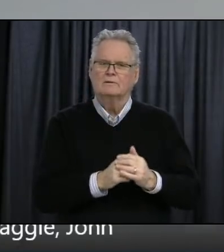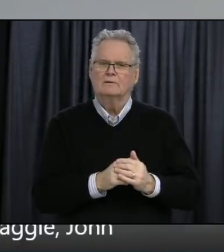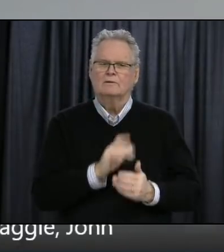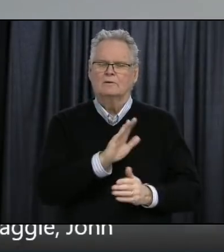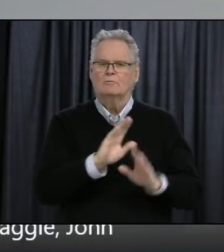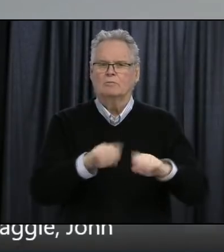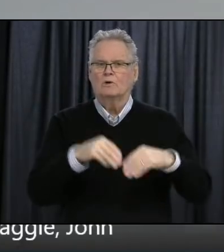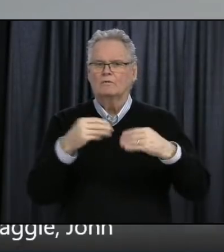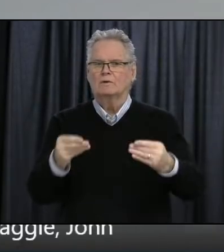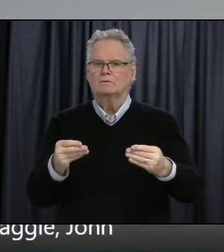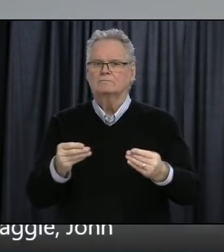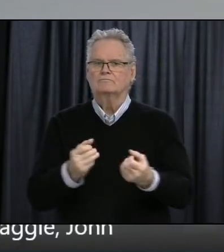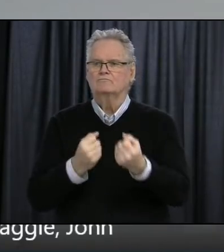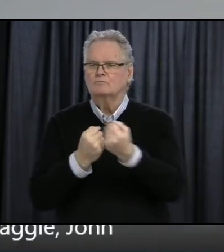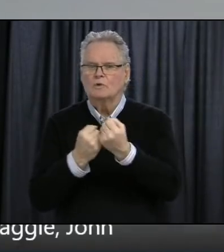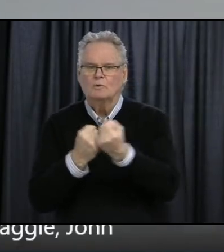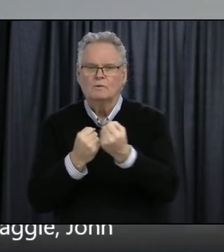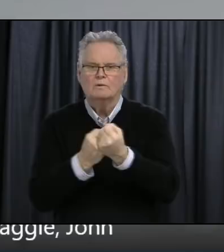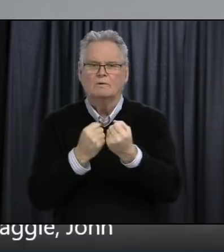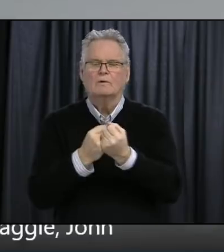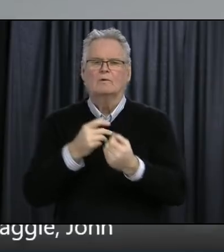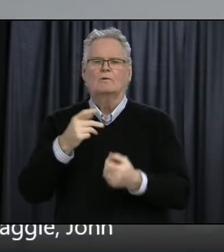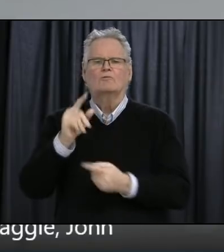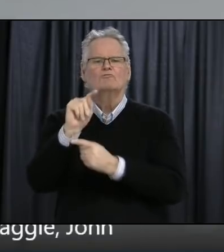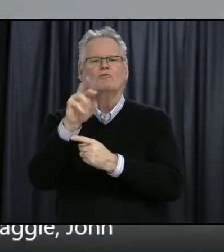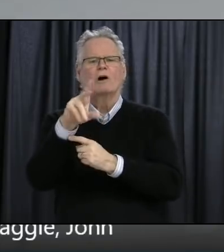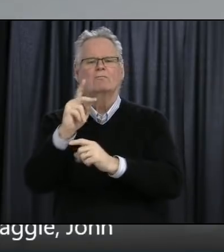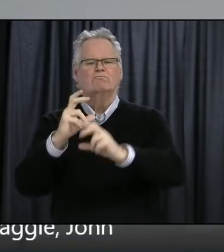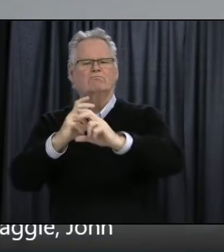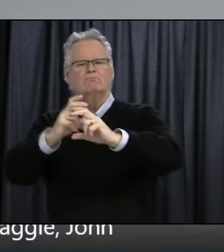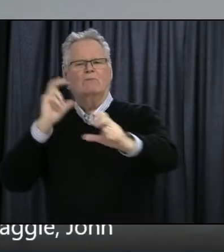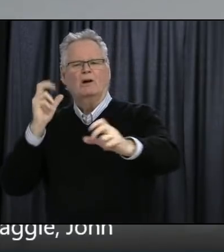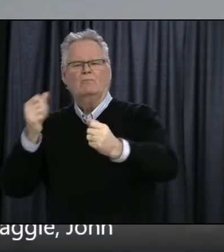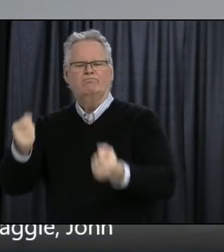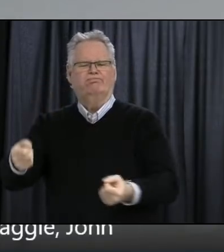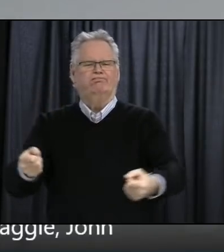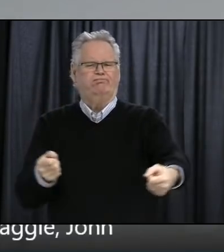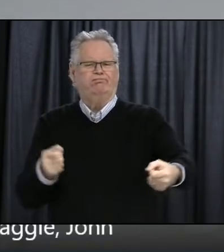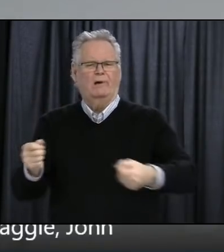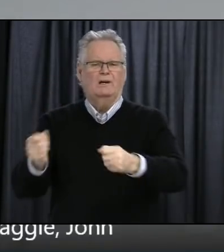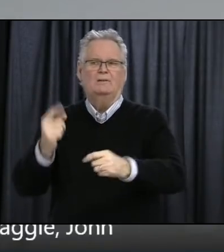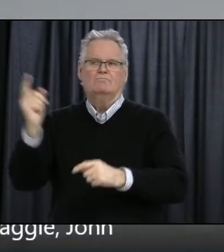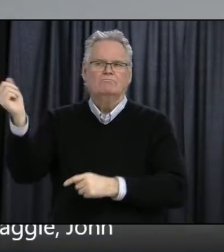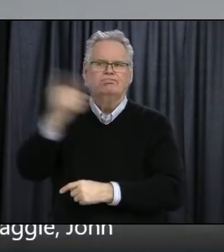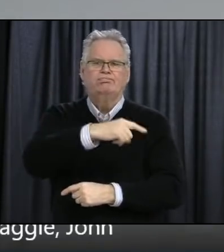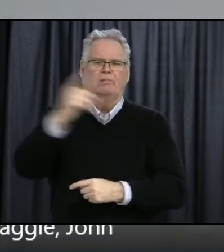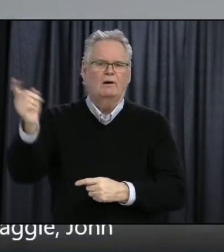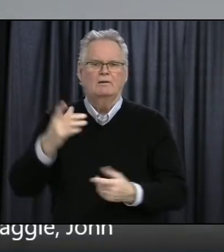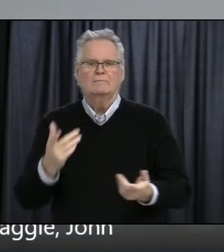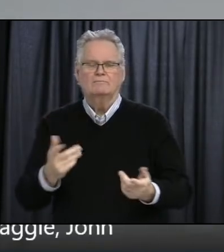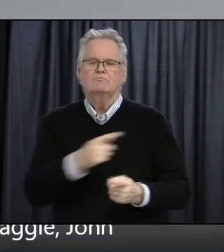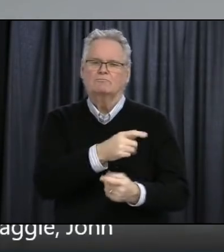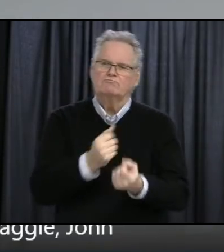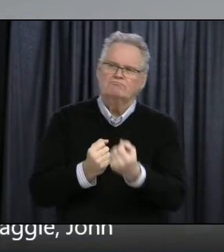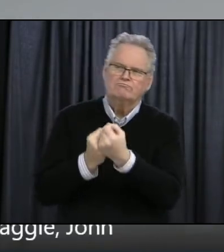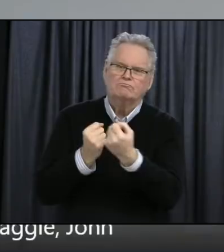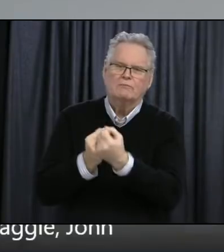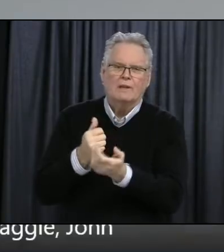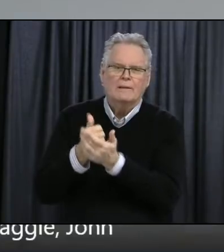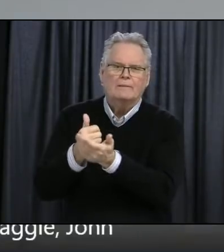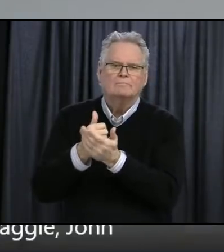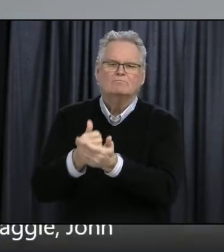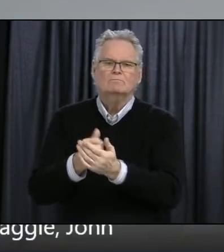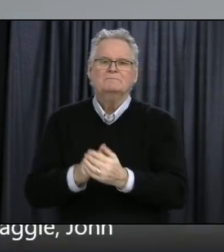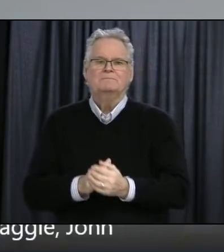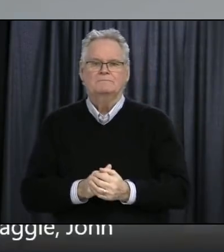the Gulf, with the opening of restaurants in that area over the course of the weekend. That service will now wind